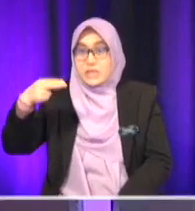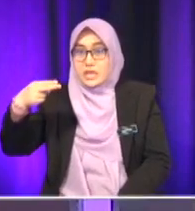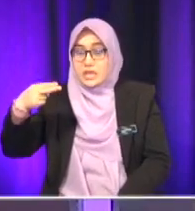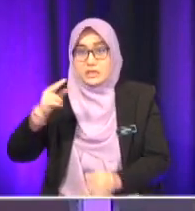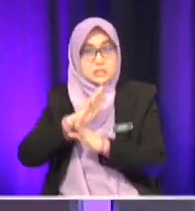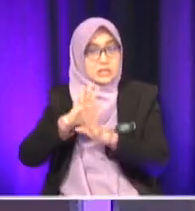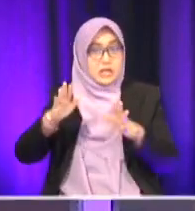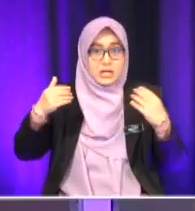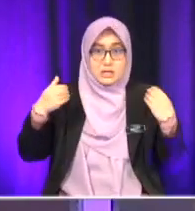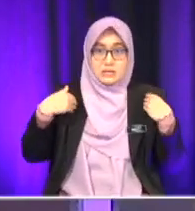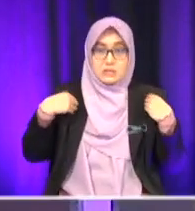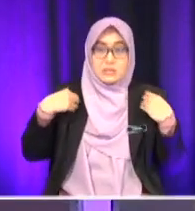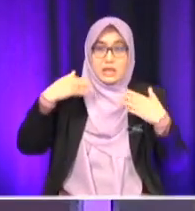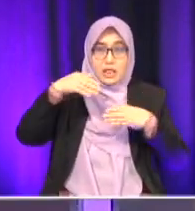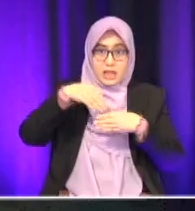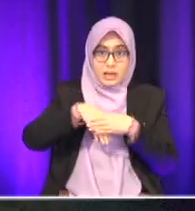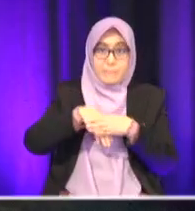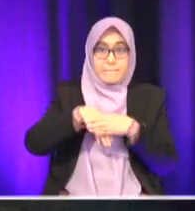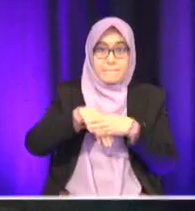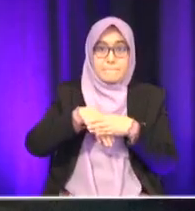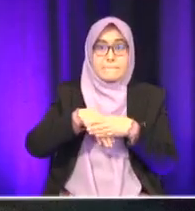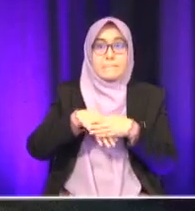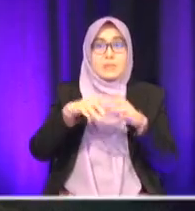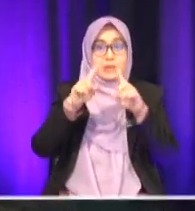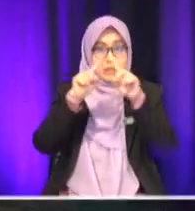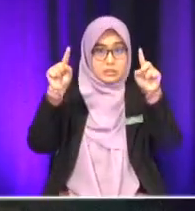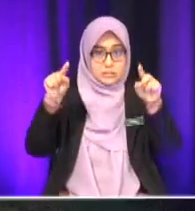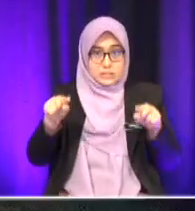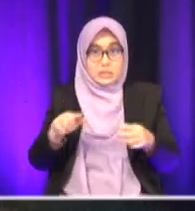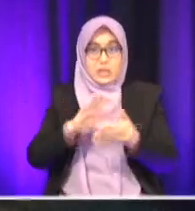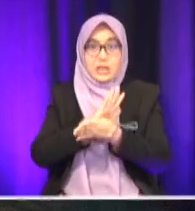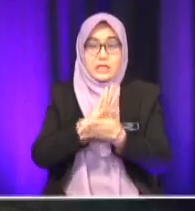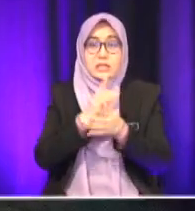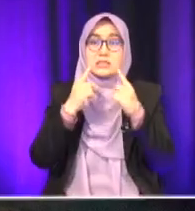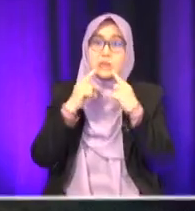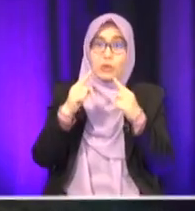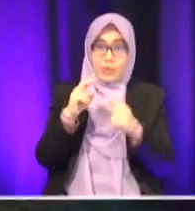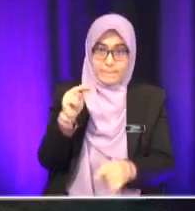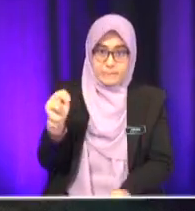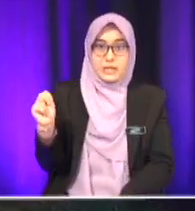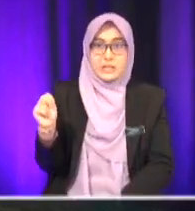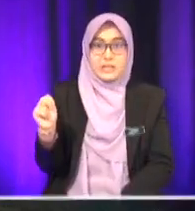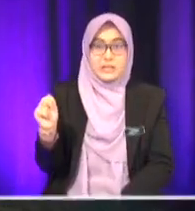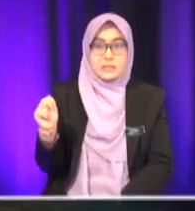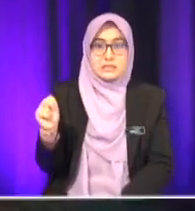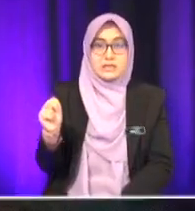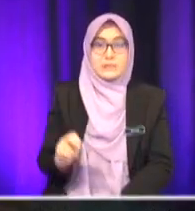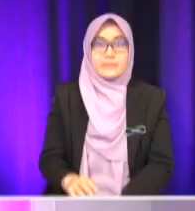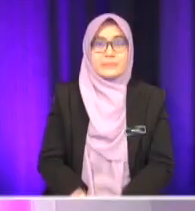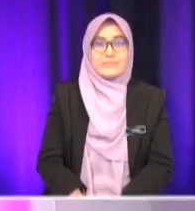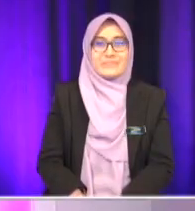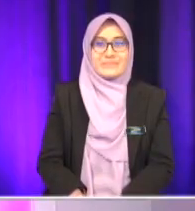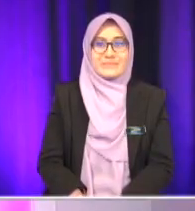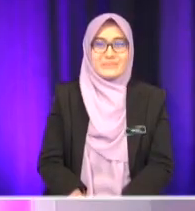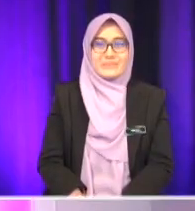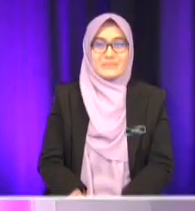your answer here. Oh yes, because all the answers will be on this paper and not the question paper, not correct? the question paper. All right. Thank you,